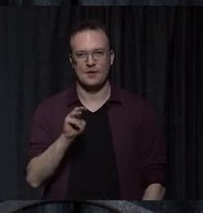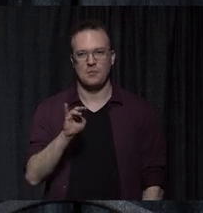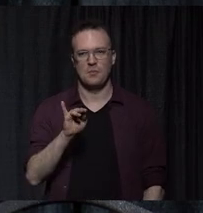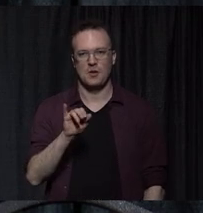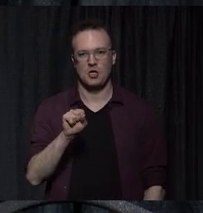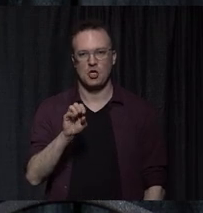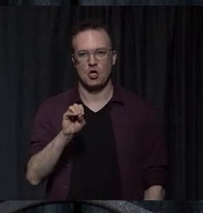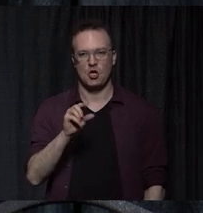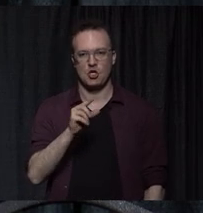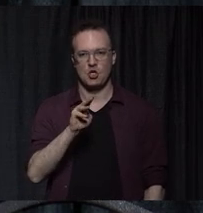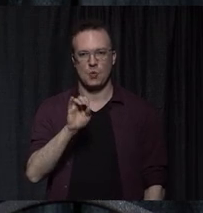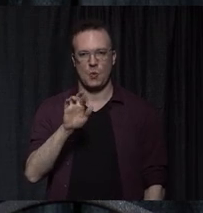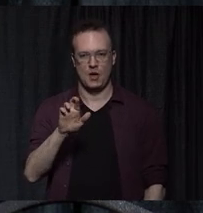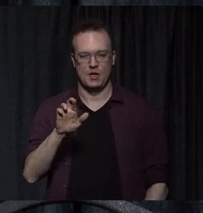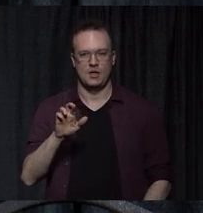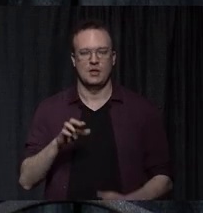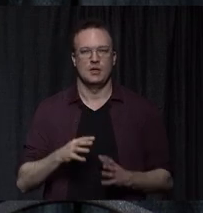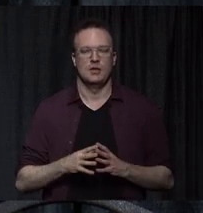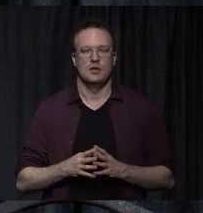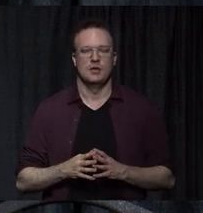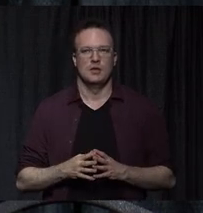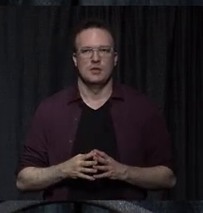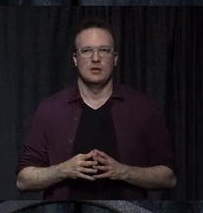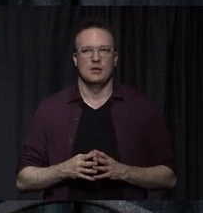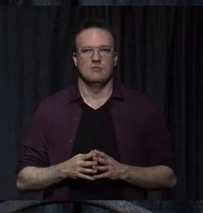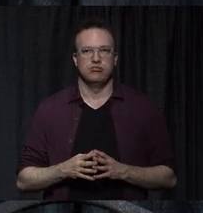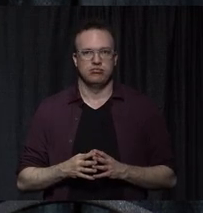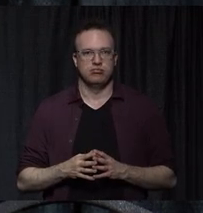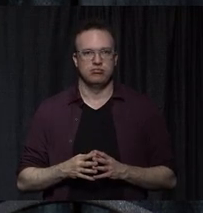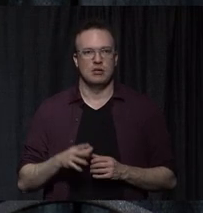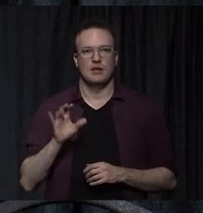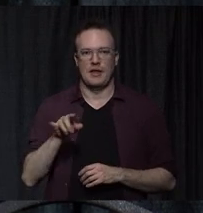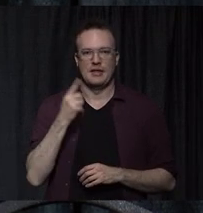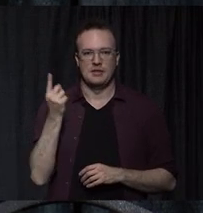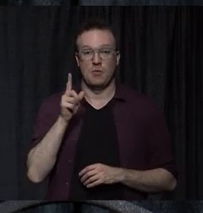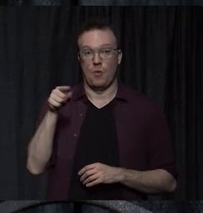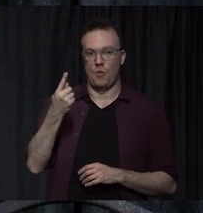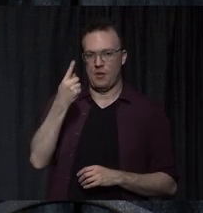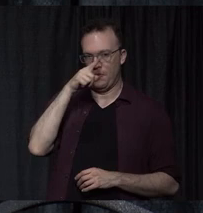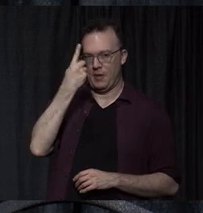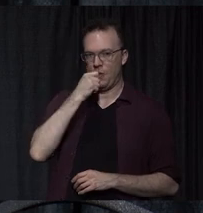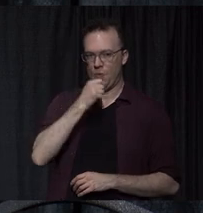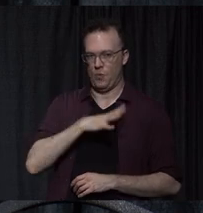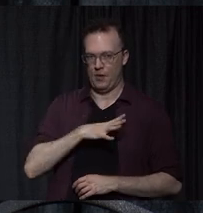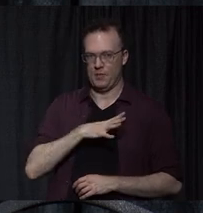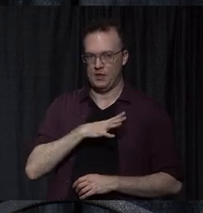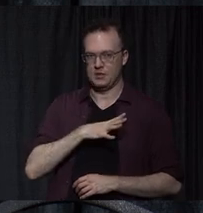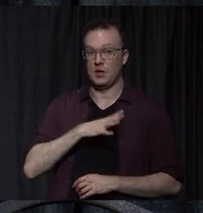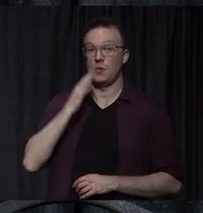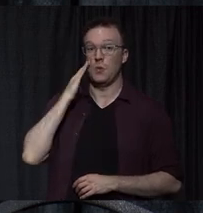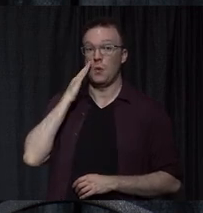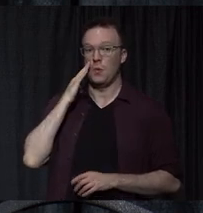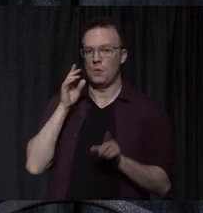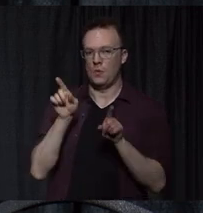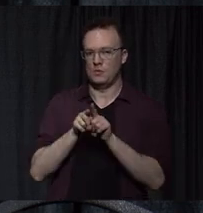Misogynoir is only something Black women know and experience.